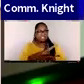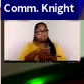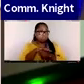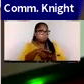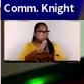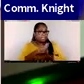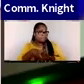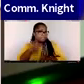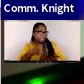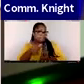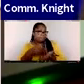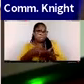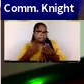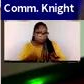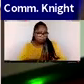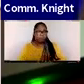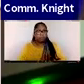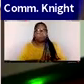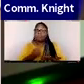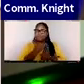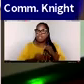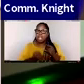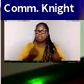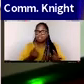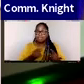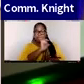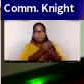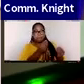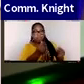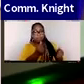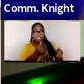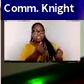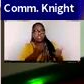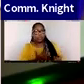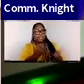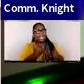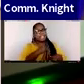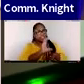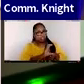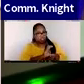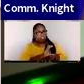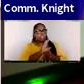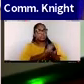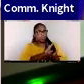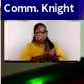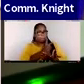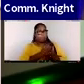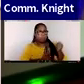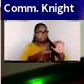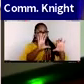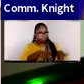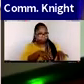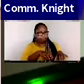now. And finally, the property currently has a church and school on it and is